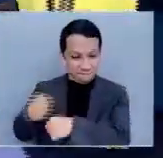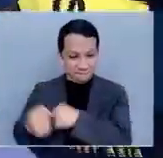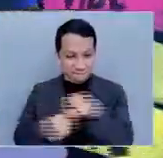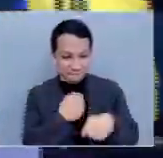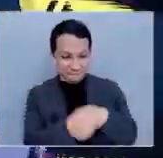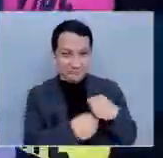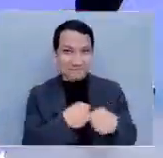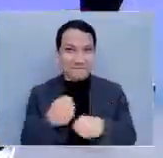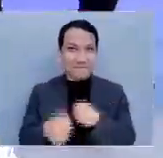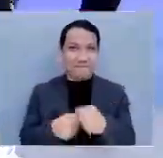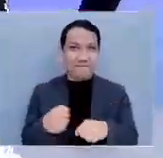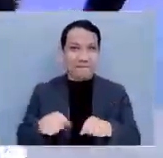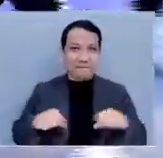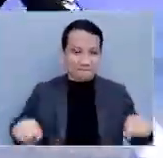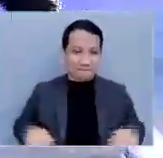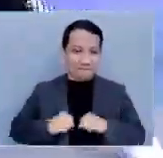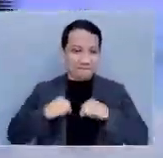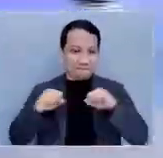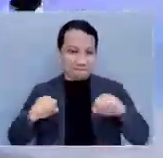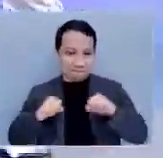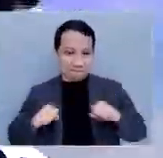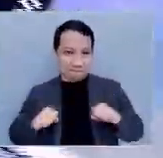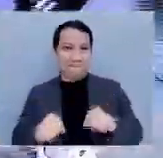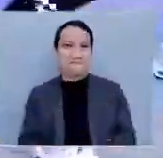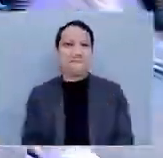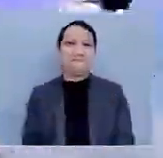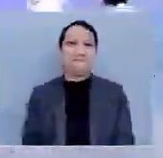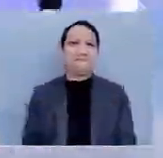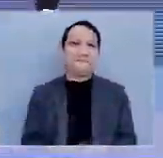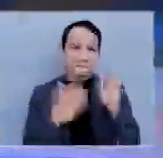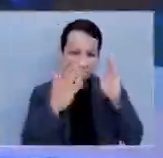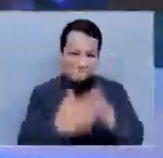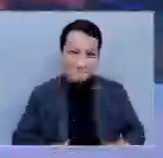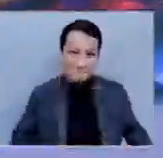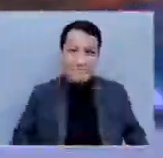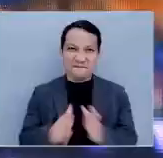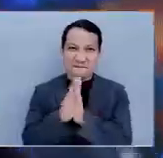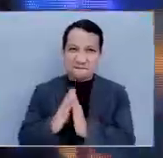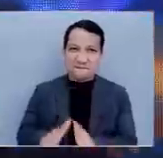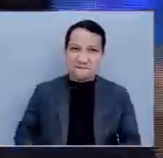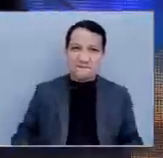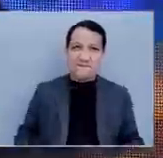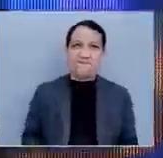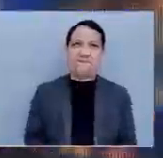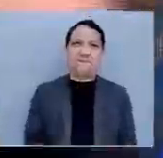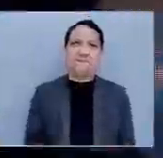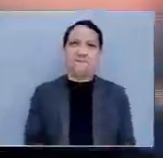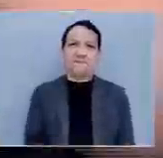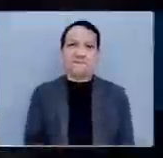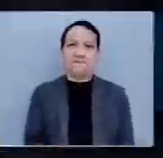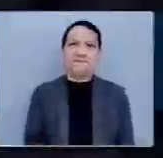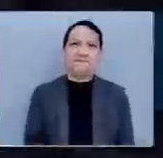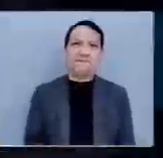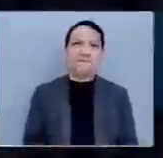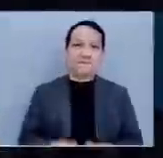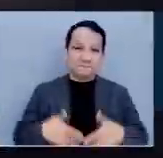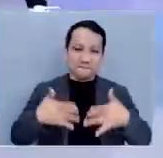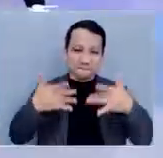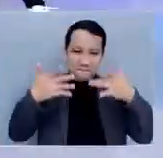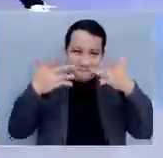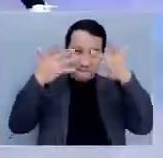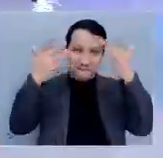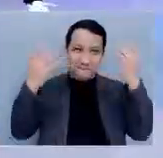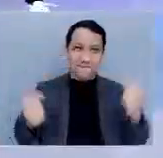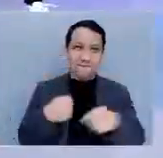Roll it, and one more, let's go. Woo. Woo. Woo. And go arms up, and